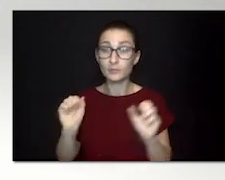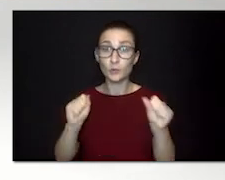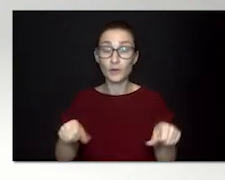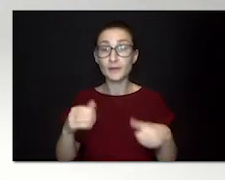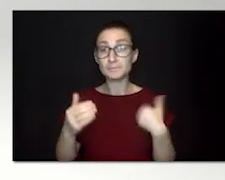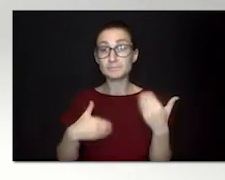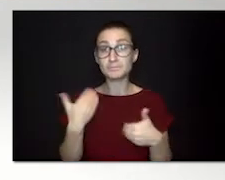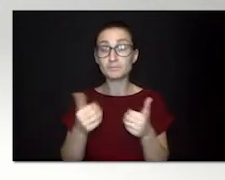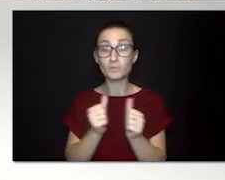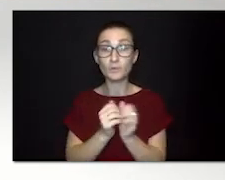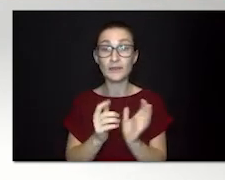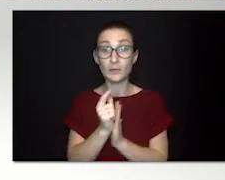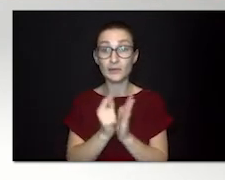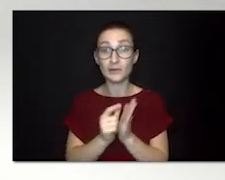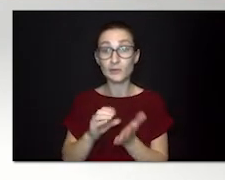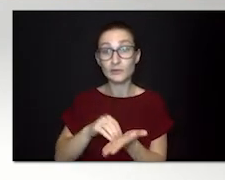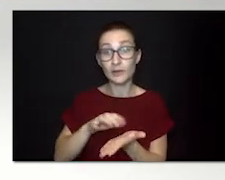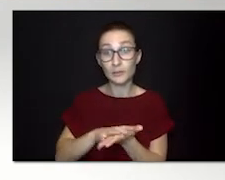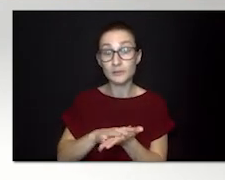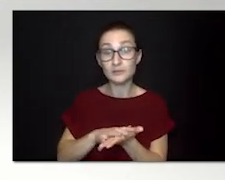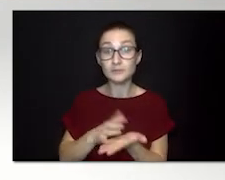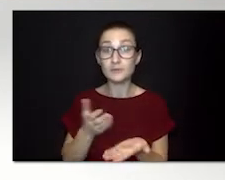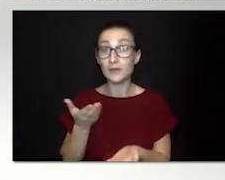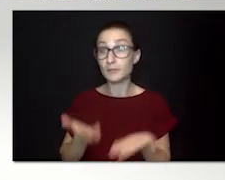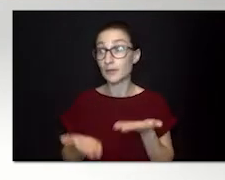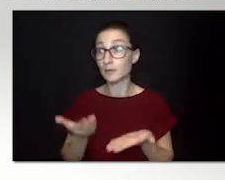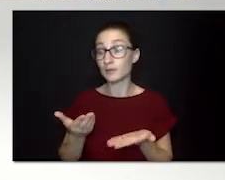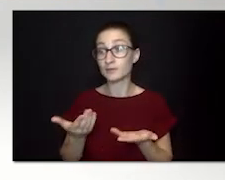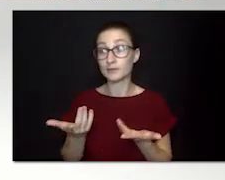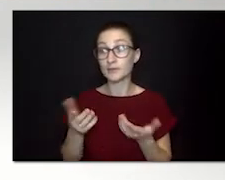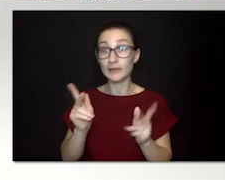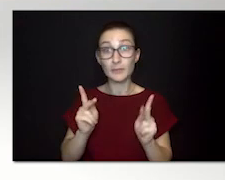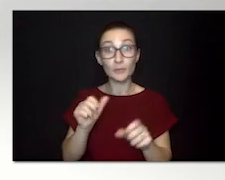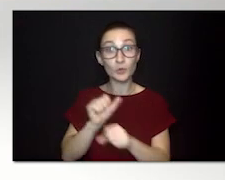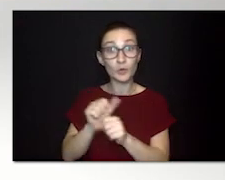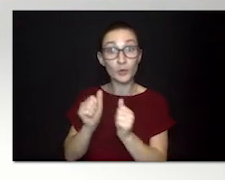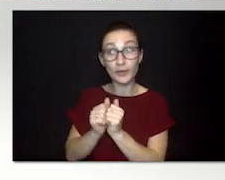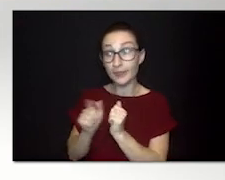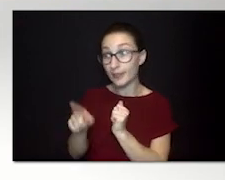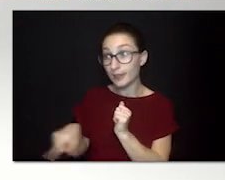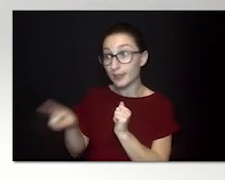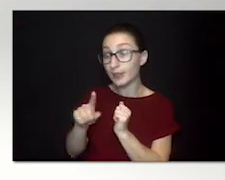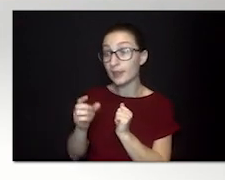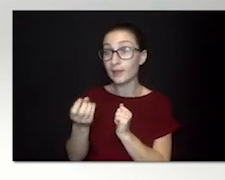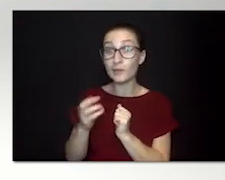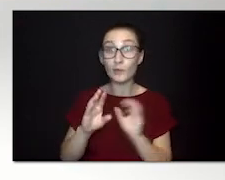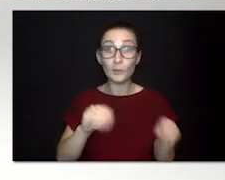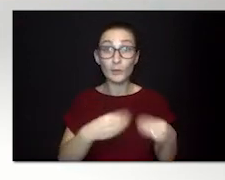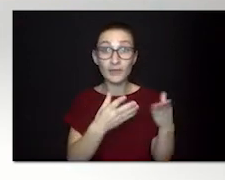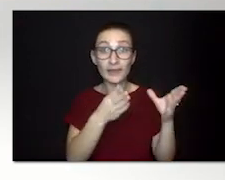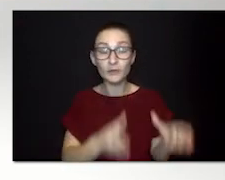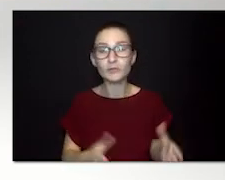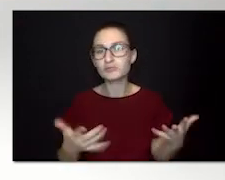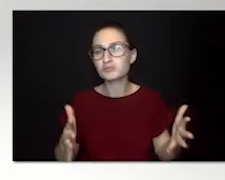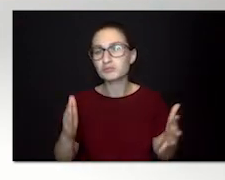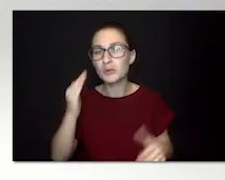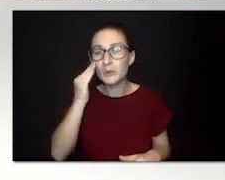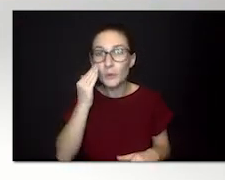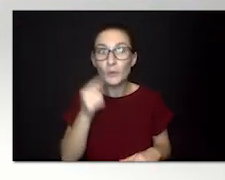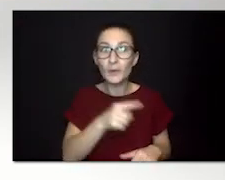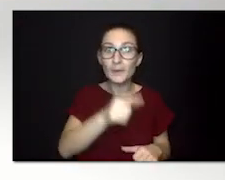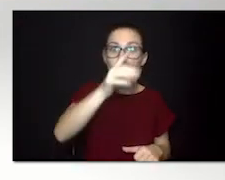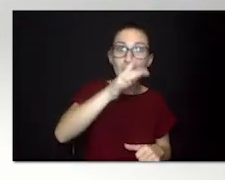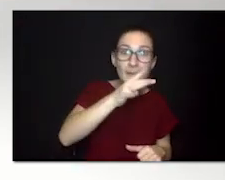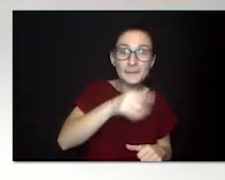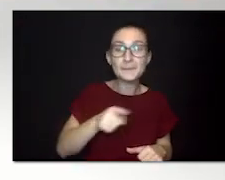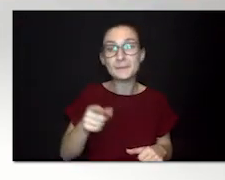through without having these legal documents in place because the people who they work with, maybe the providers that they use, they know that this is, mom or